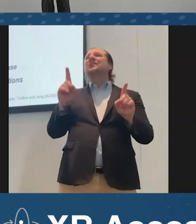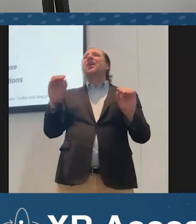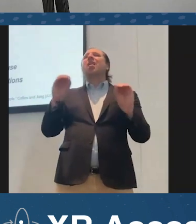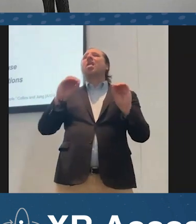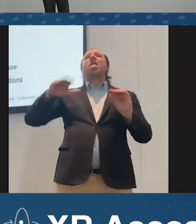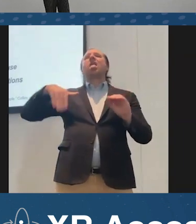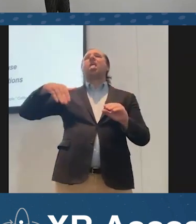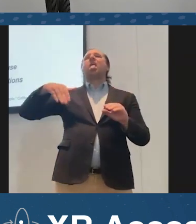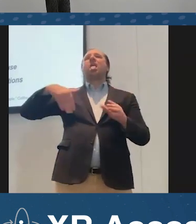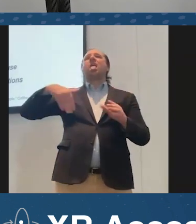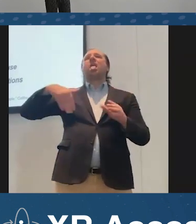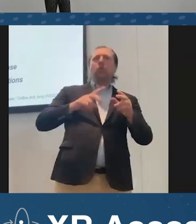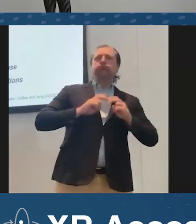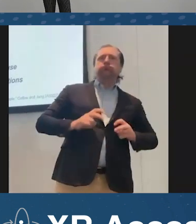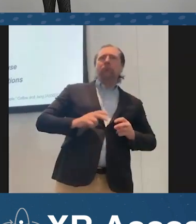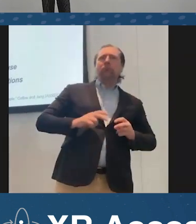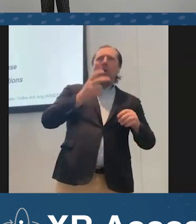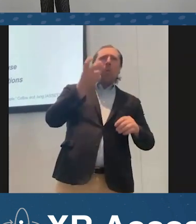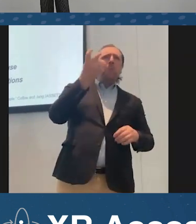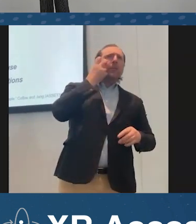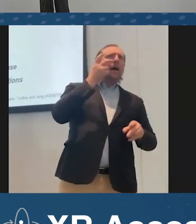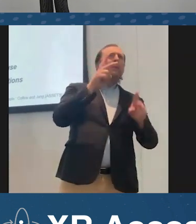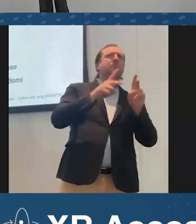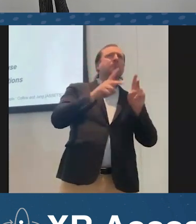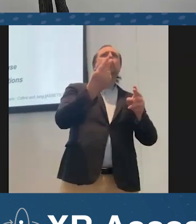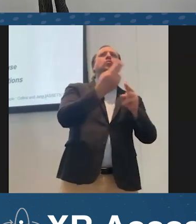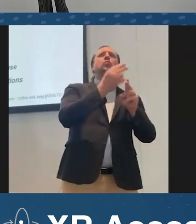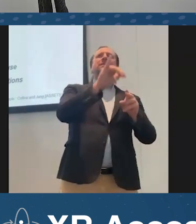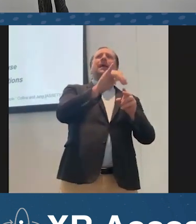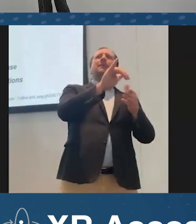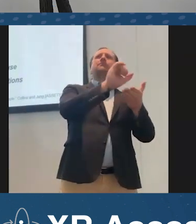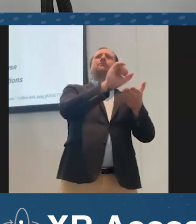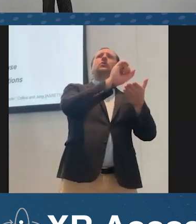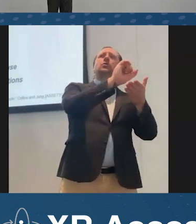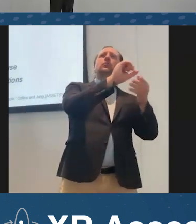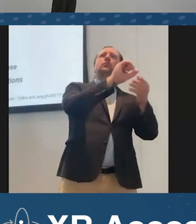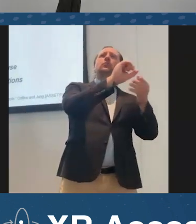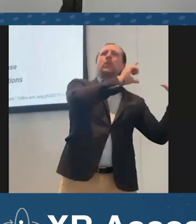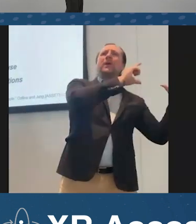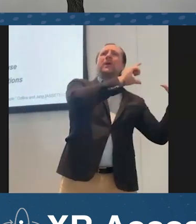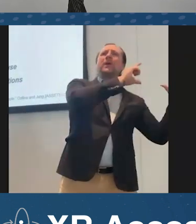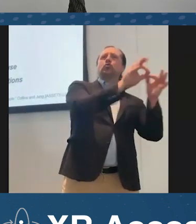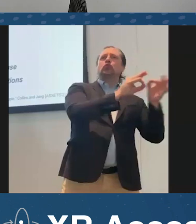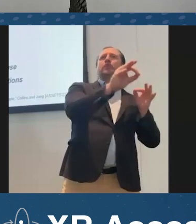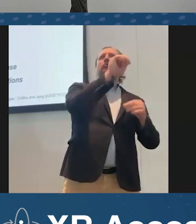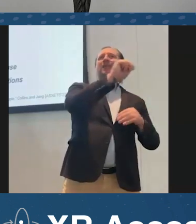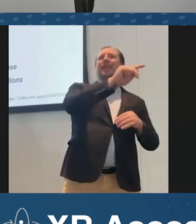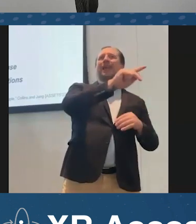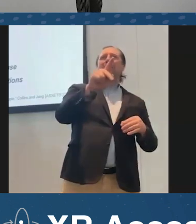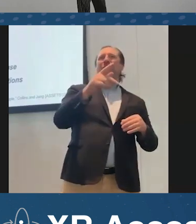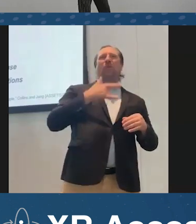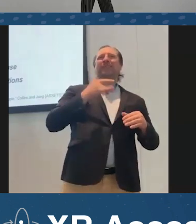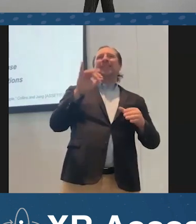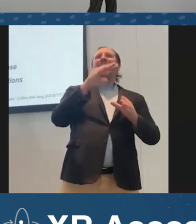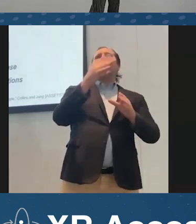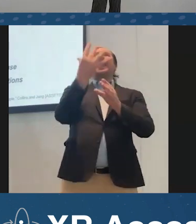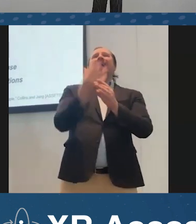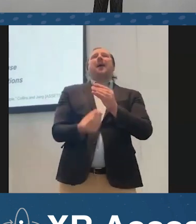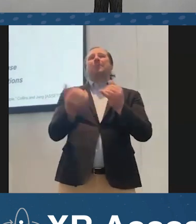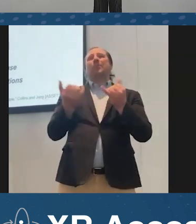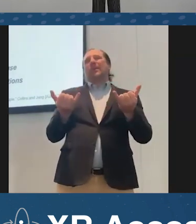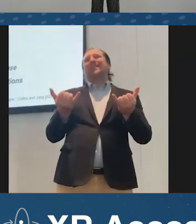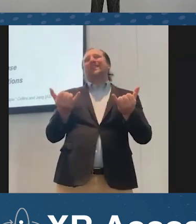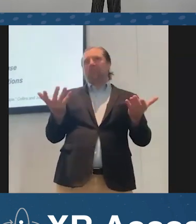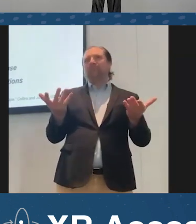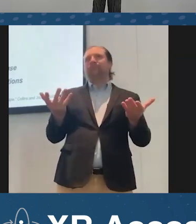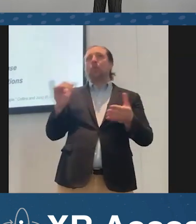and low vision people use AI-powered scene description applications. Kind of a bit of a gap. So, as mentioned